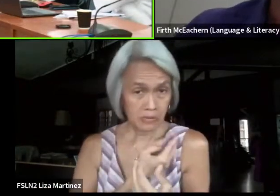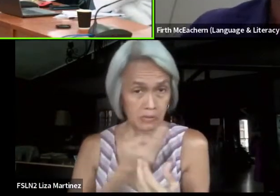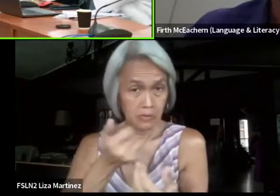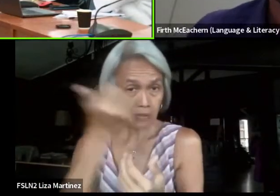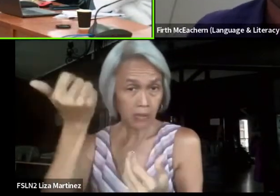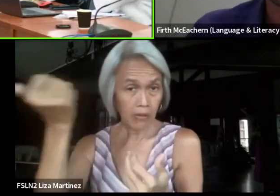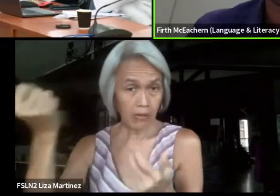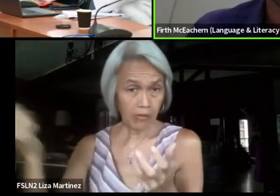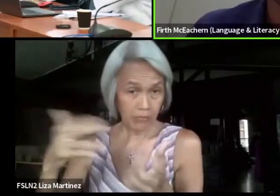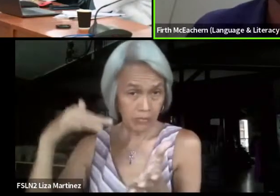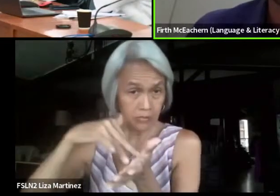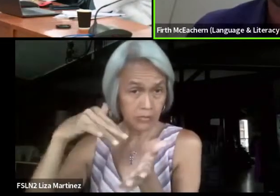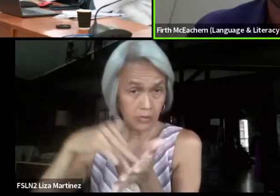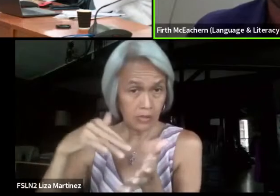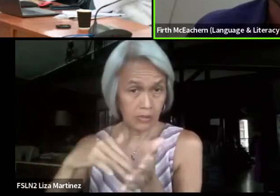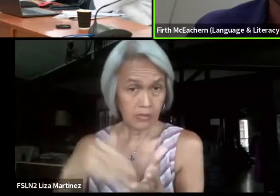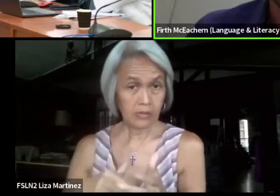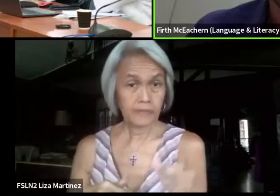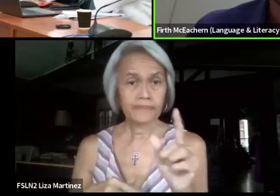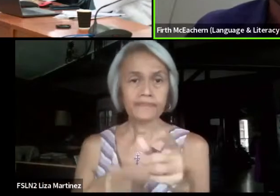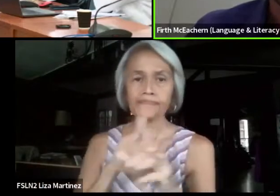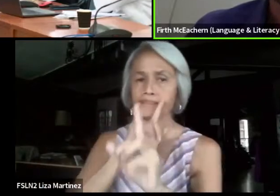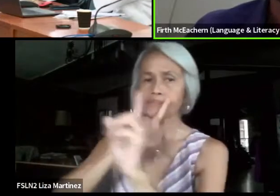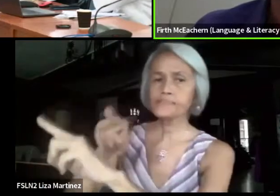the next... Yes, sir. Thank you.